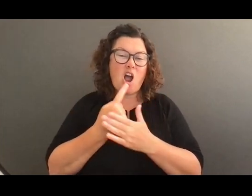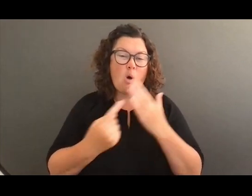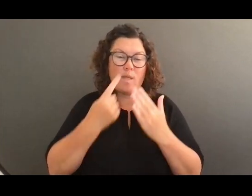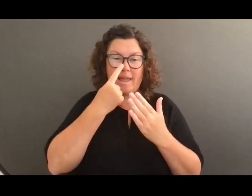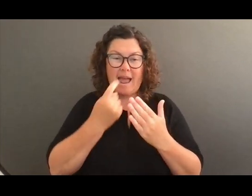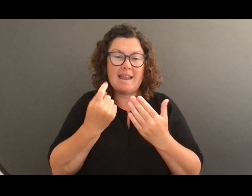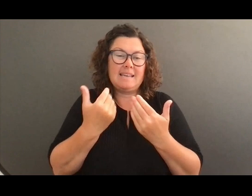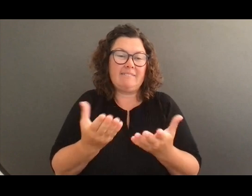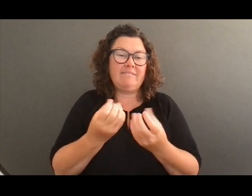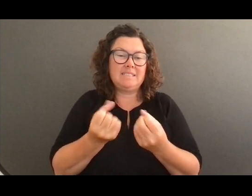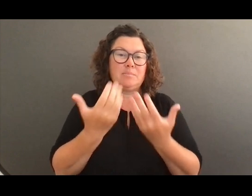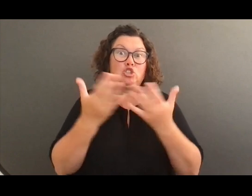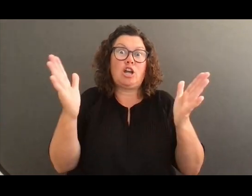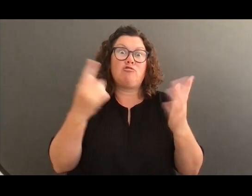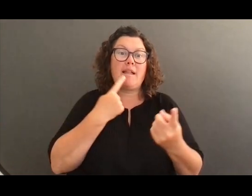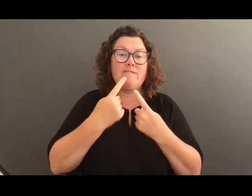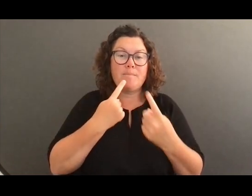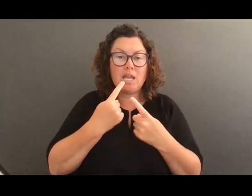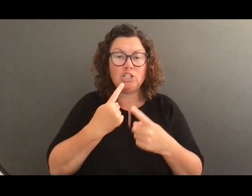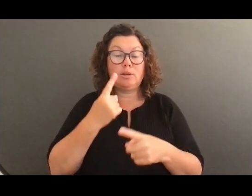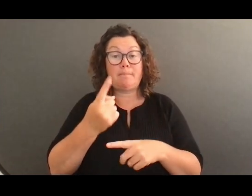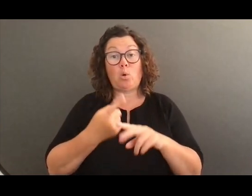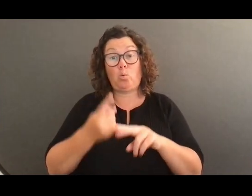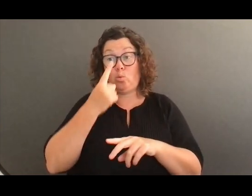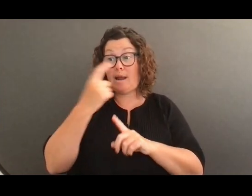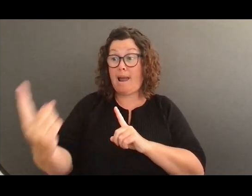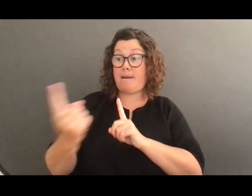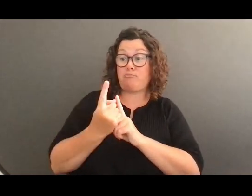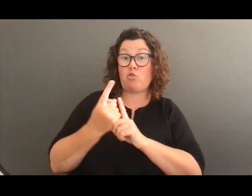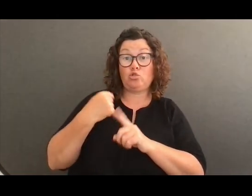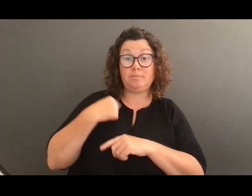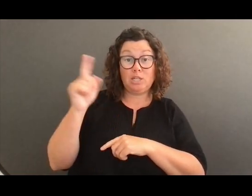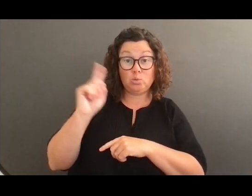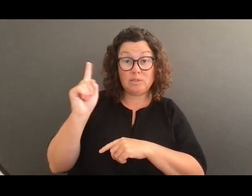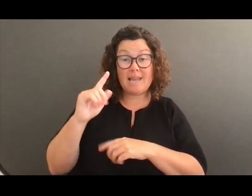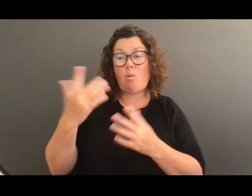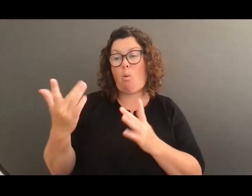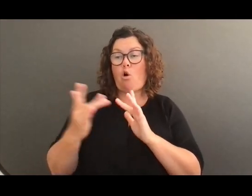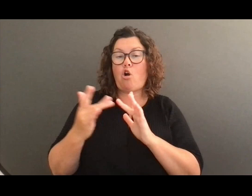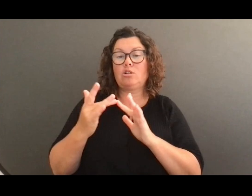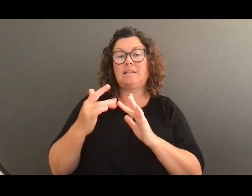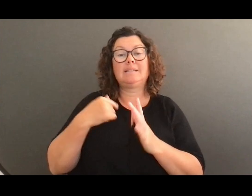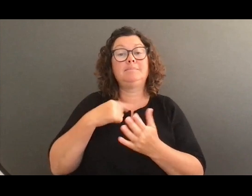at the conference today or contact me further if you'd like some finer detail.